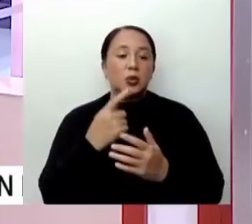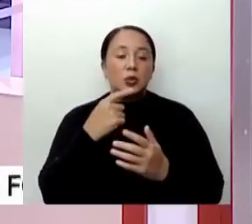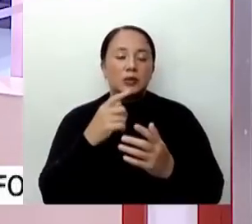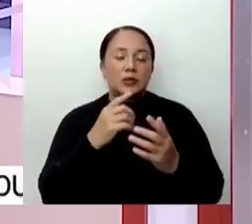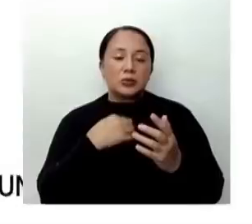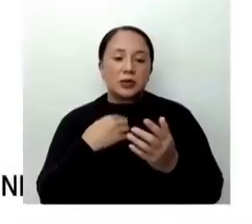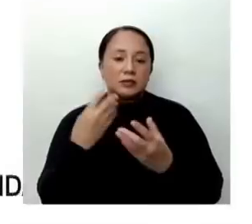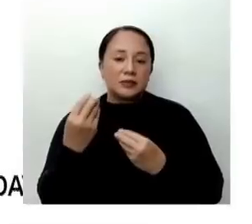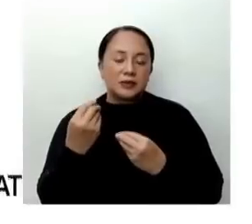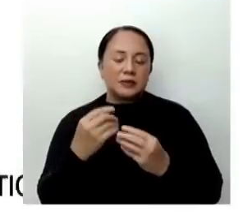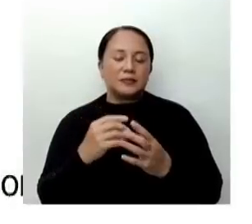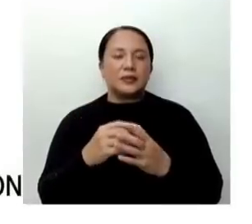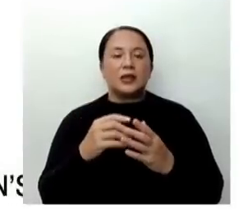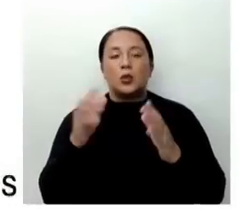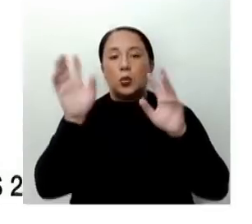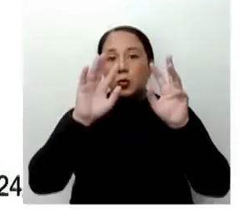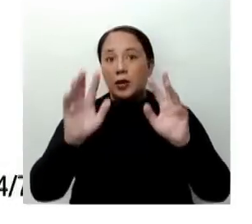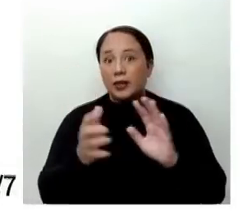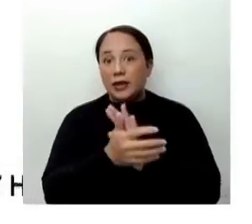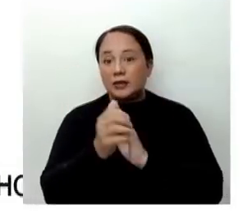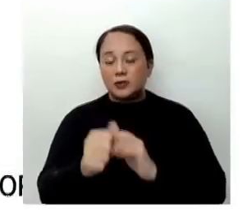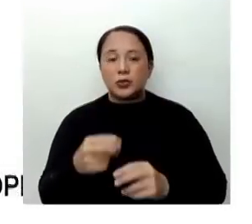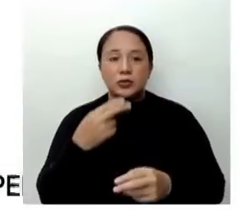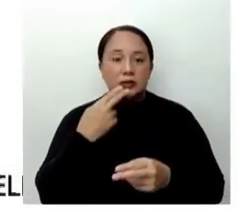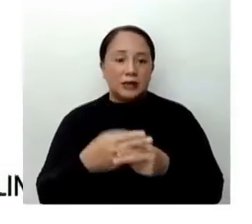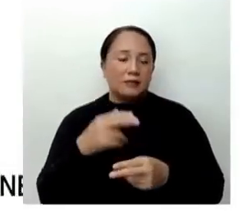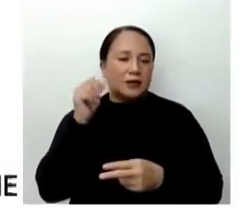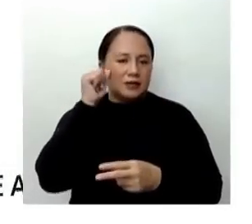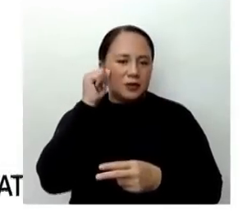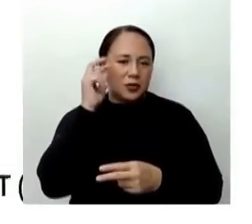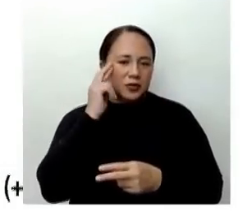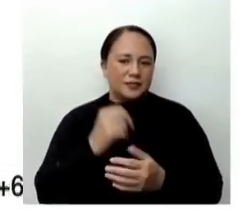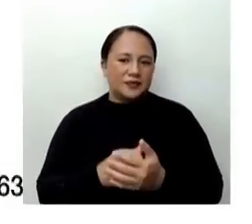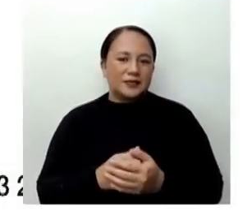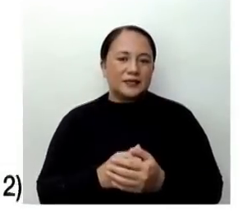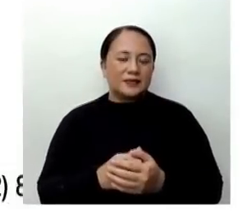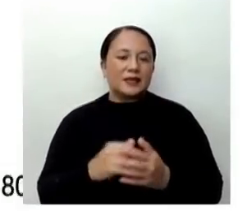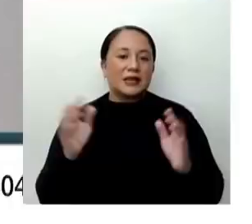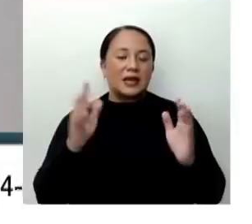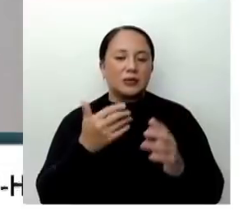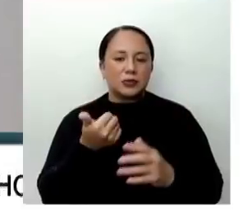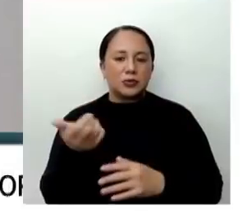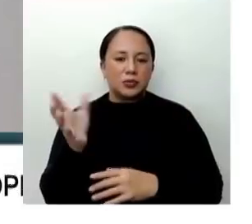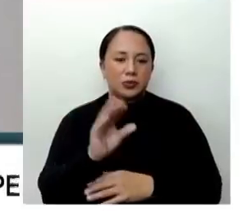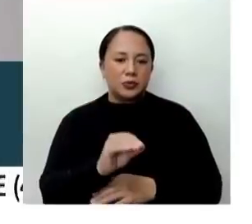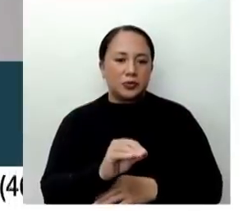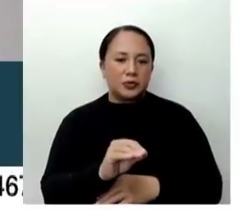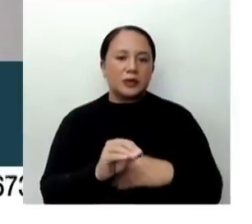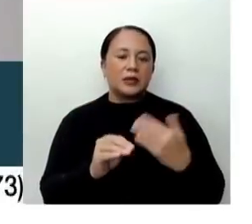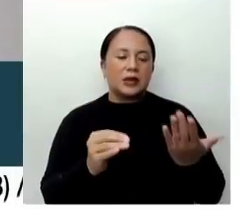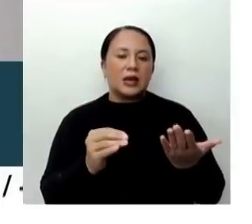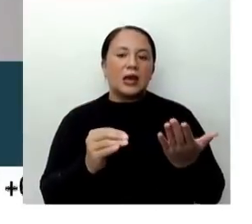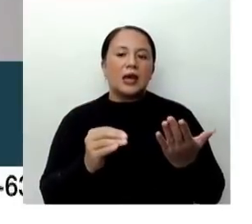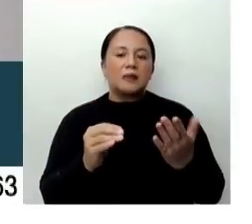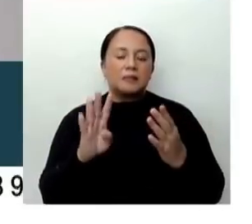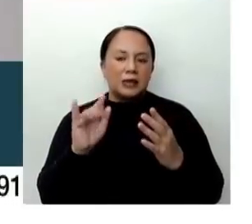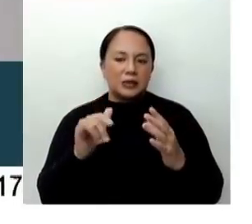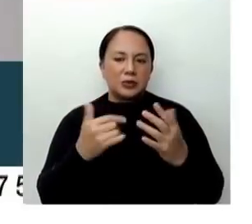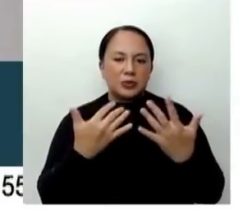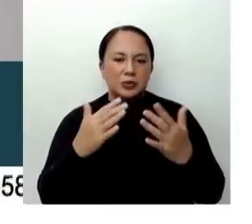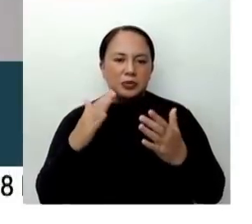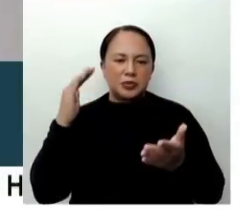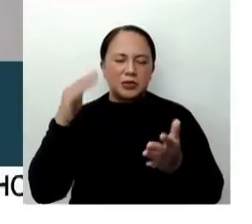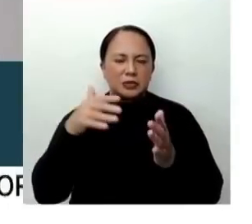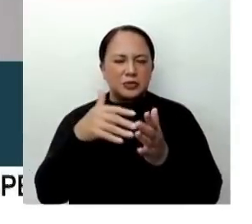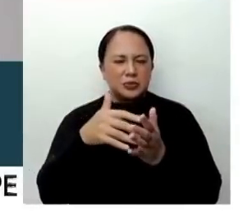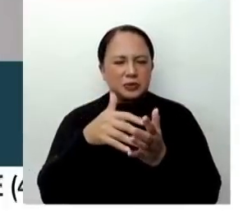meteorologist Ariel Rojas. Good afternoon, Ariel. Hi, good afternoon, Stanley. Typhoon Betty continues to gradually weaken as it